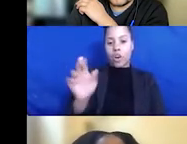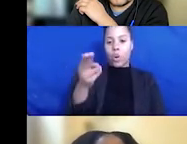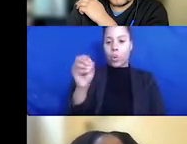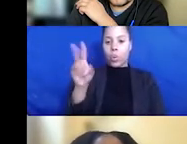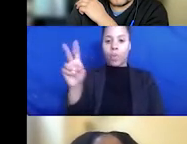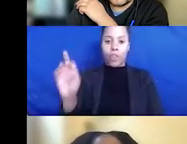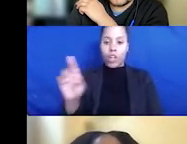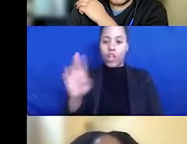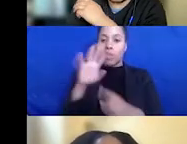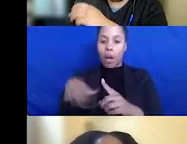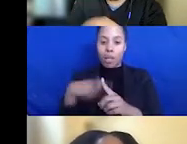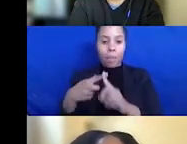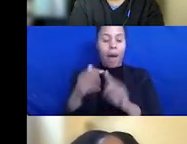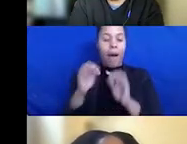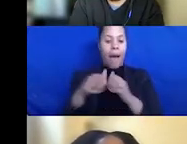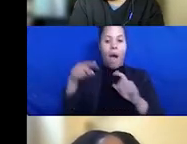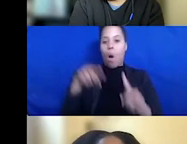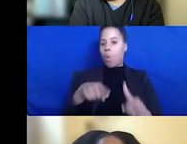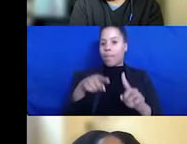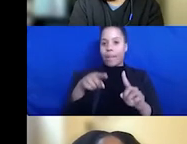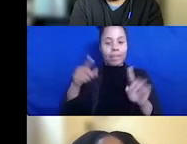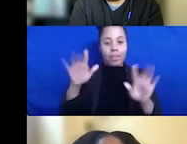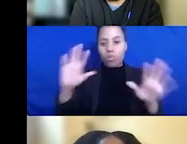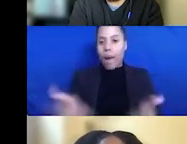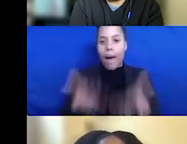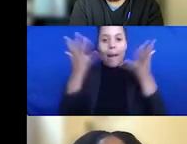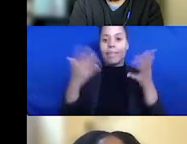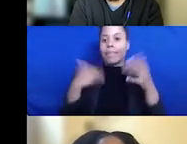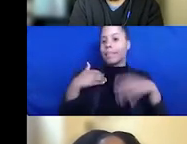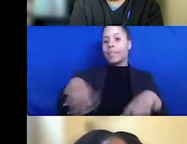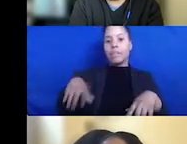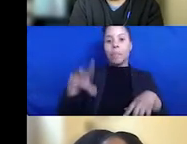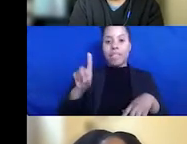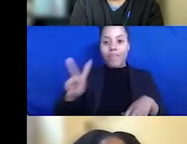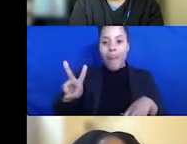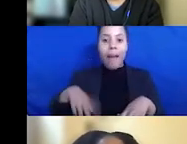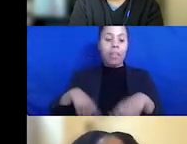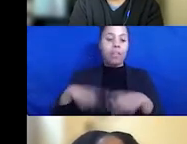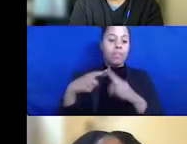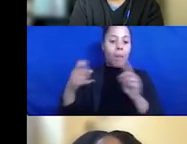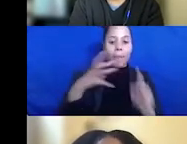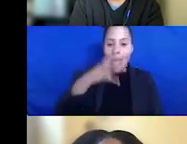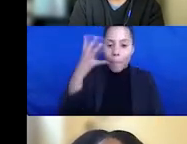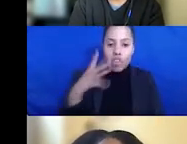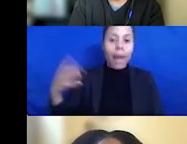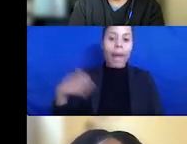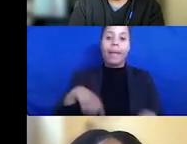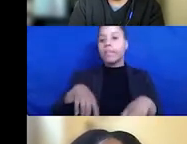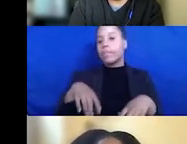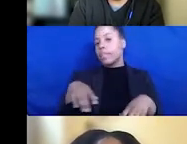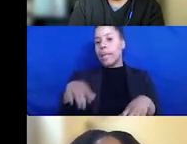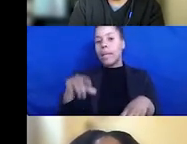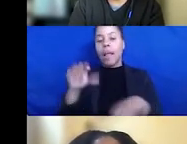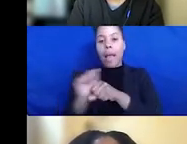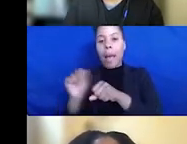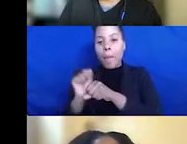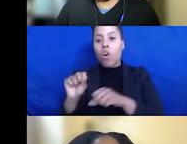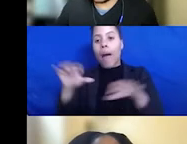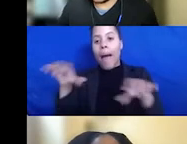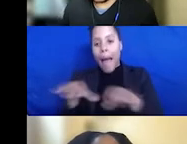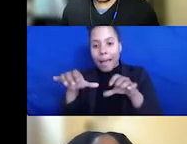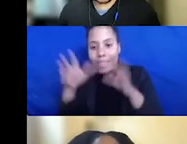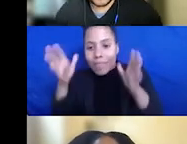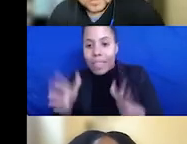and this rise in domestic violence from immigrants and communists and labor activists. So I just wanted to